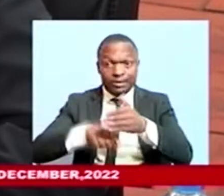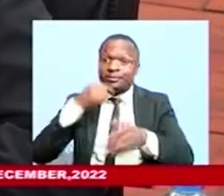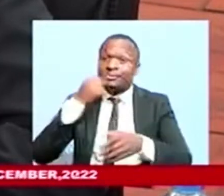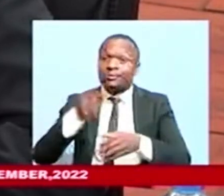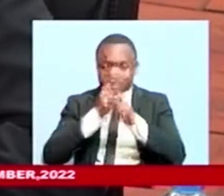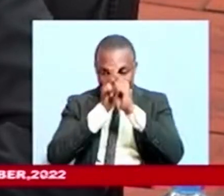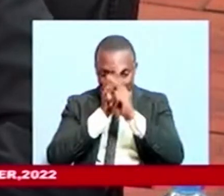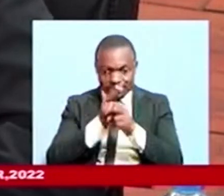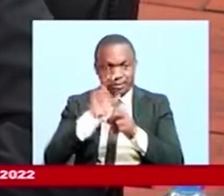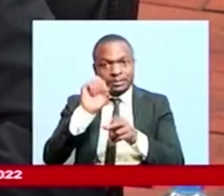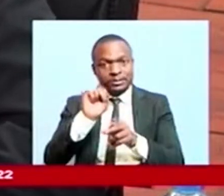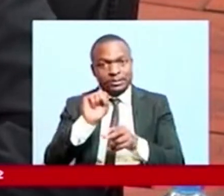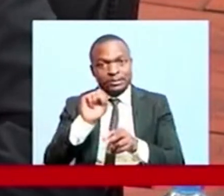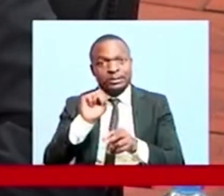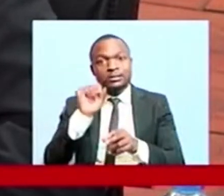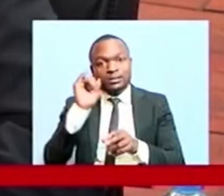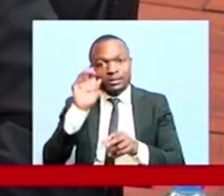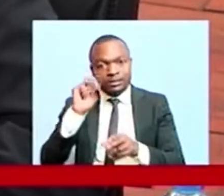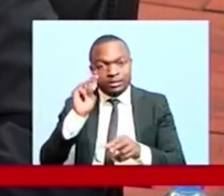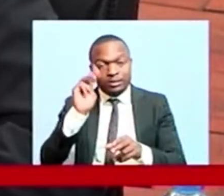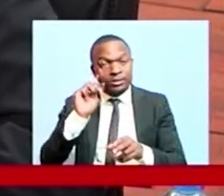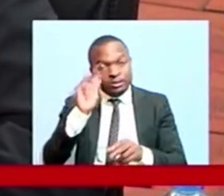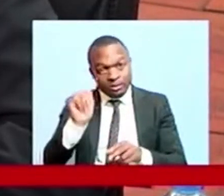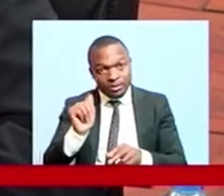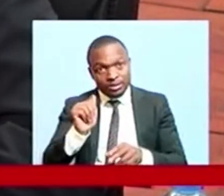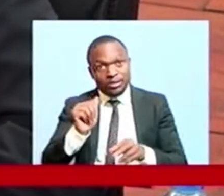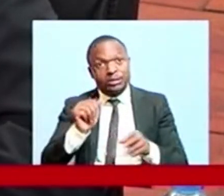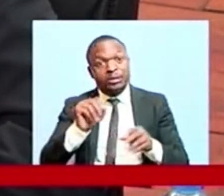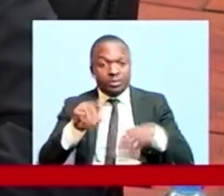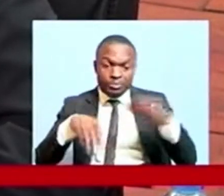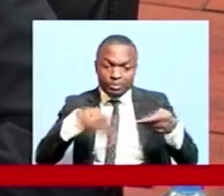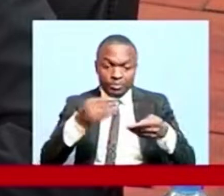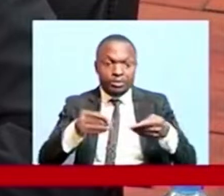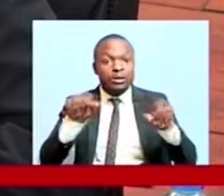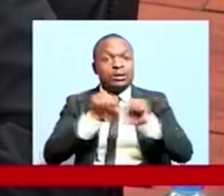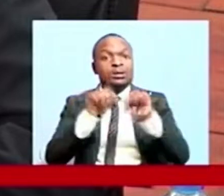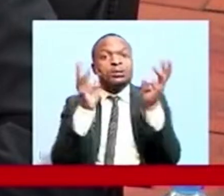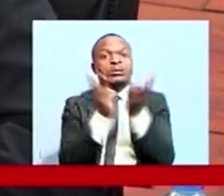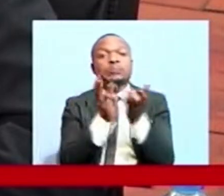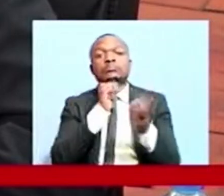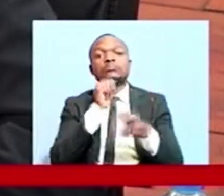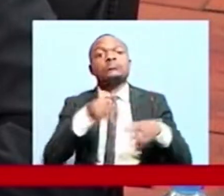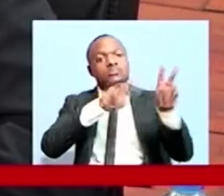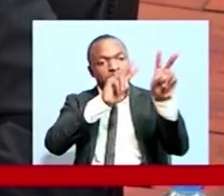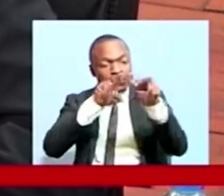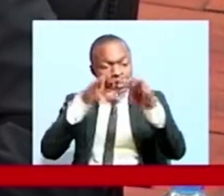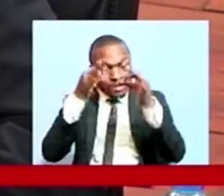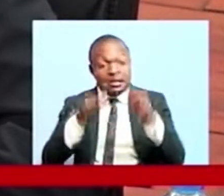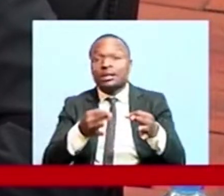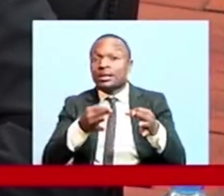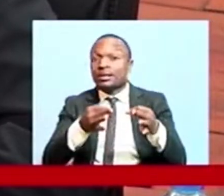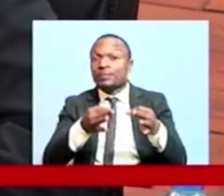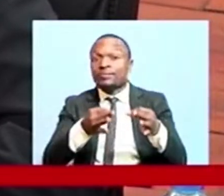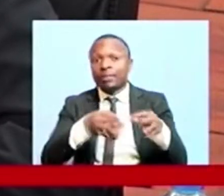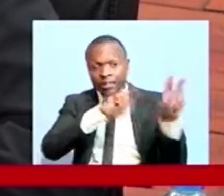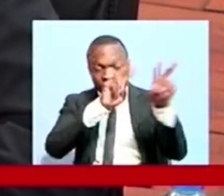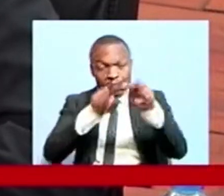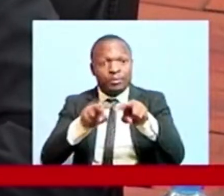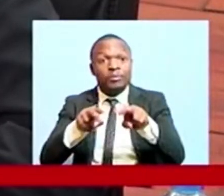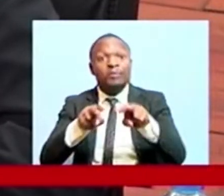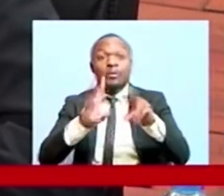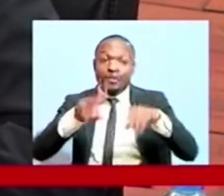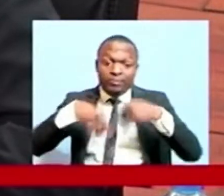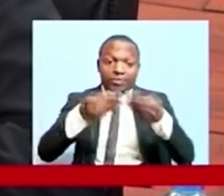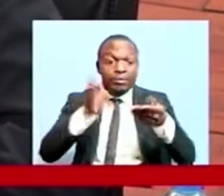Simomba, were spent on workshops and not monitoring. Because if they were monitoring, they could have furnished the auditors